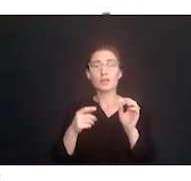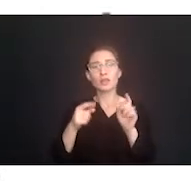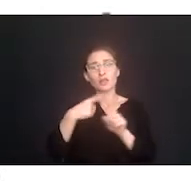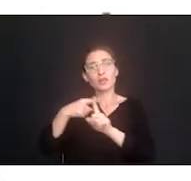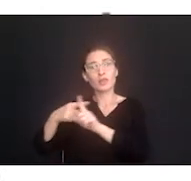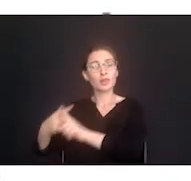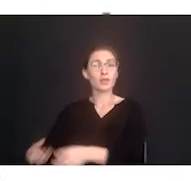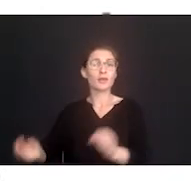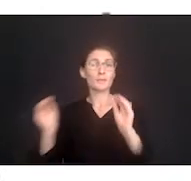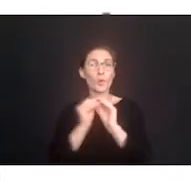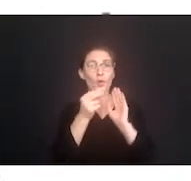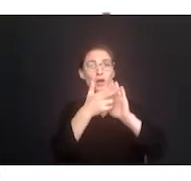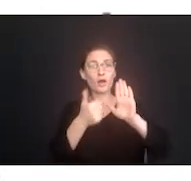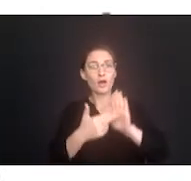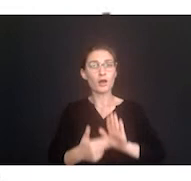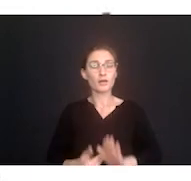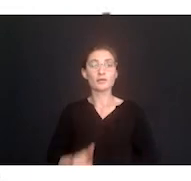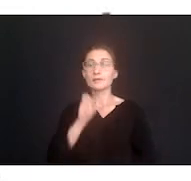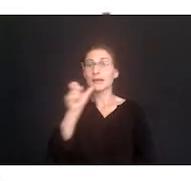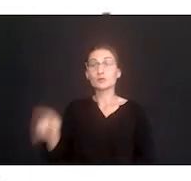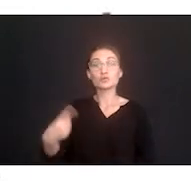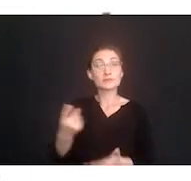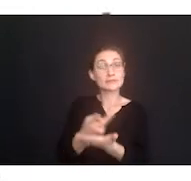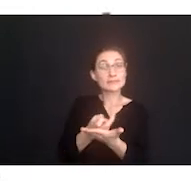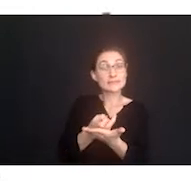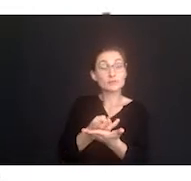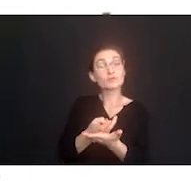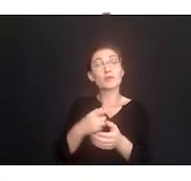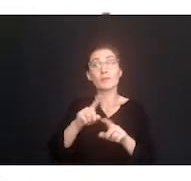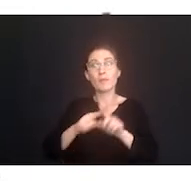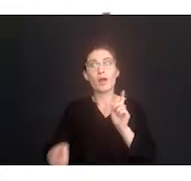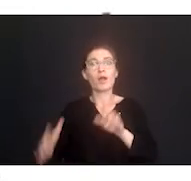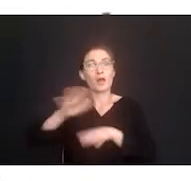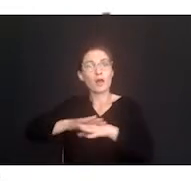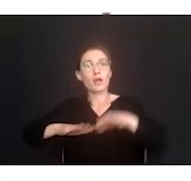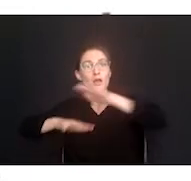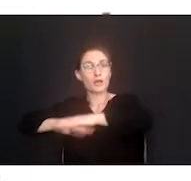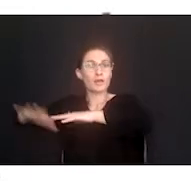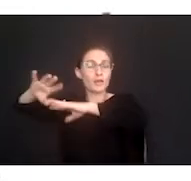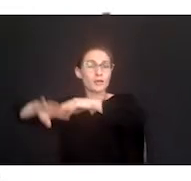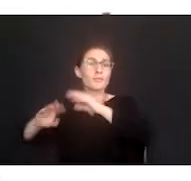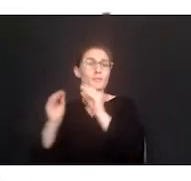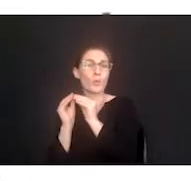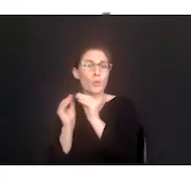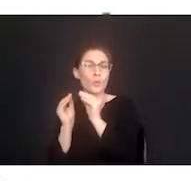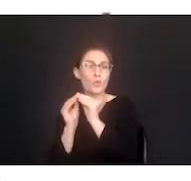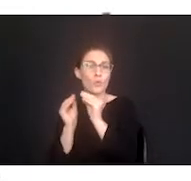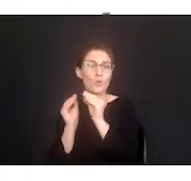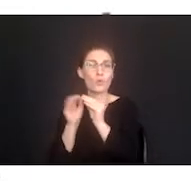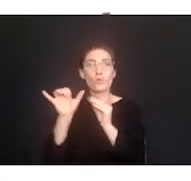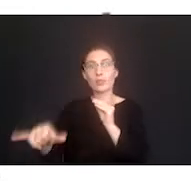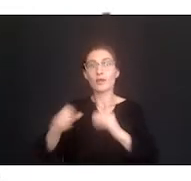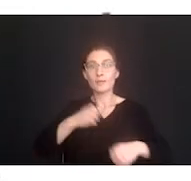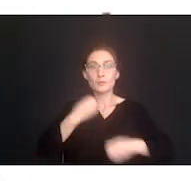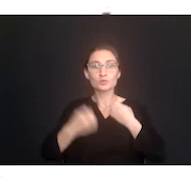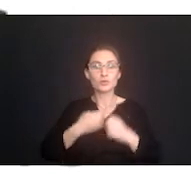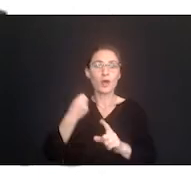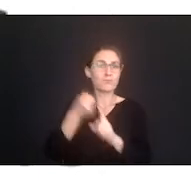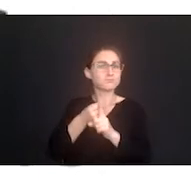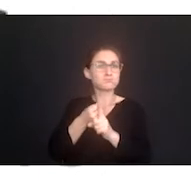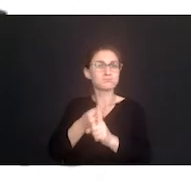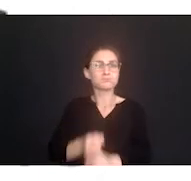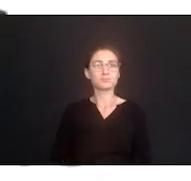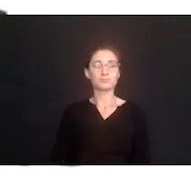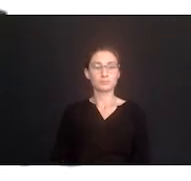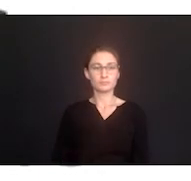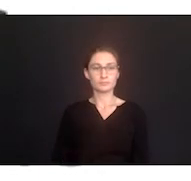other comorbidities. So not only dealing with that condition itself, but with other comorbidities they may have as well, and the emotional toll of that.